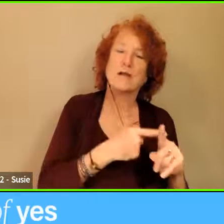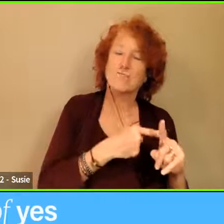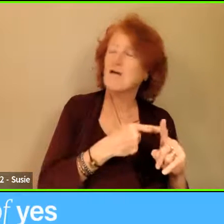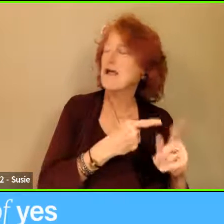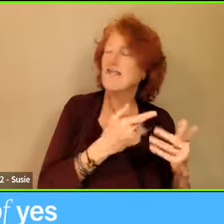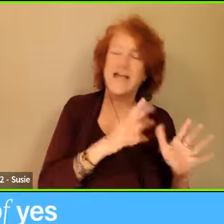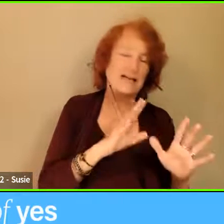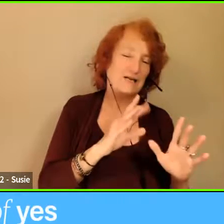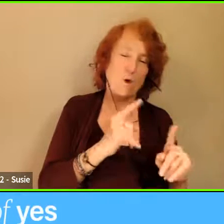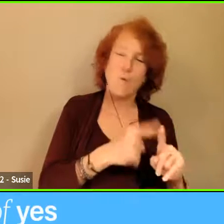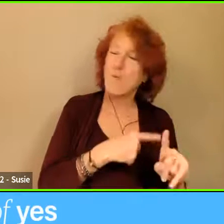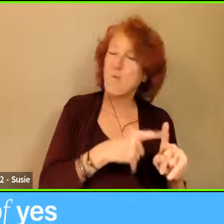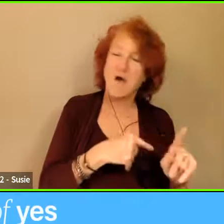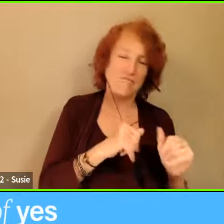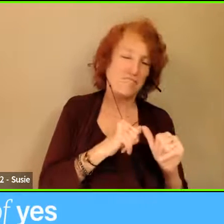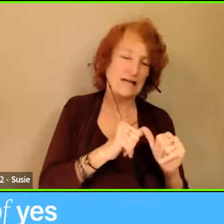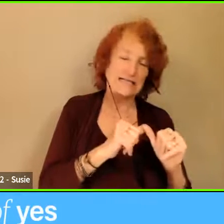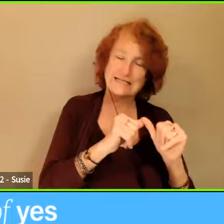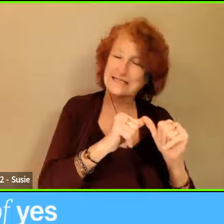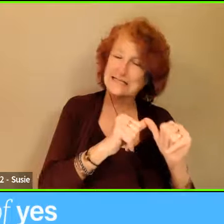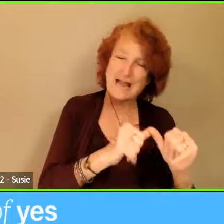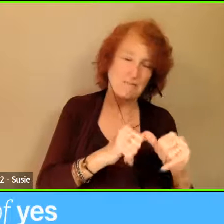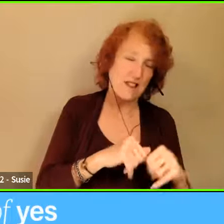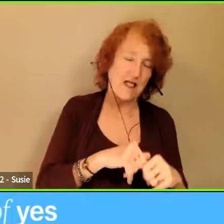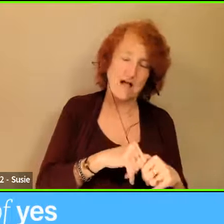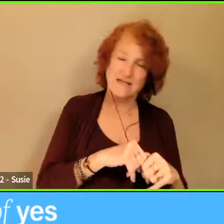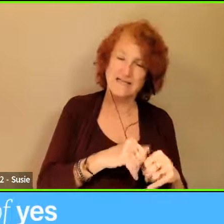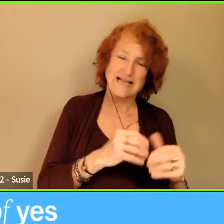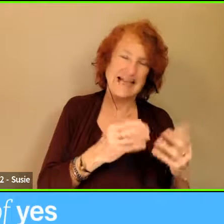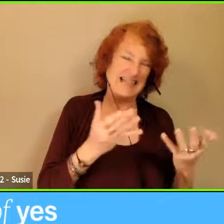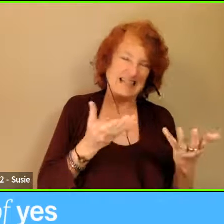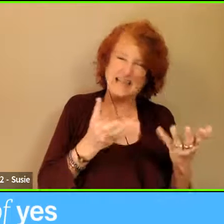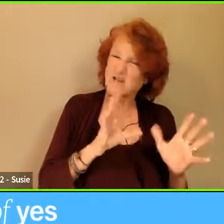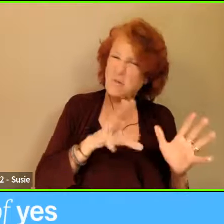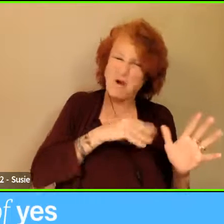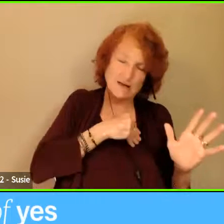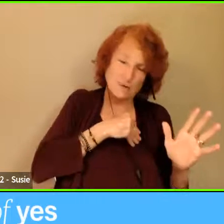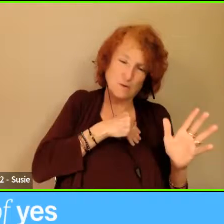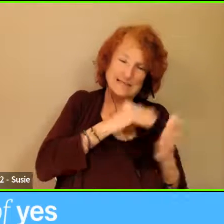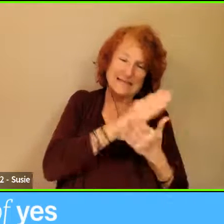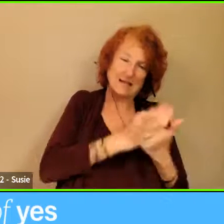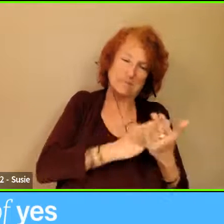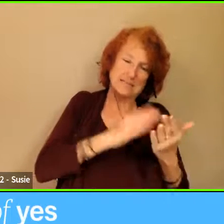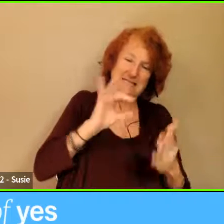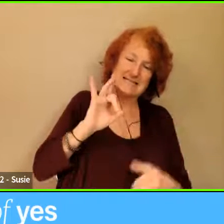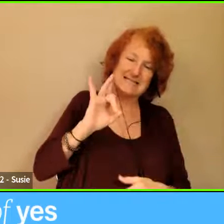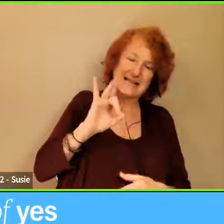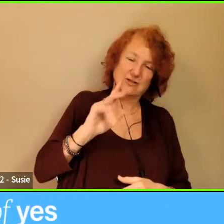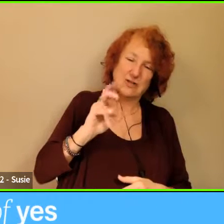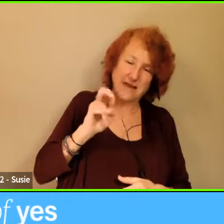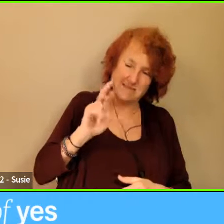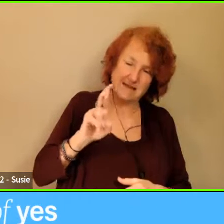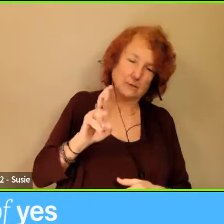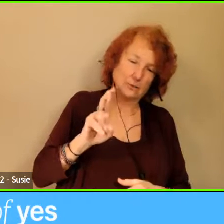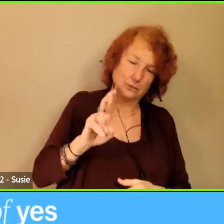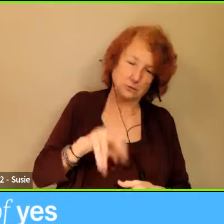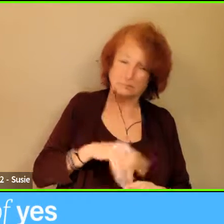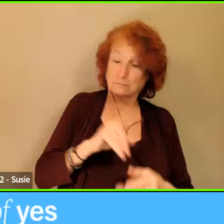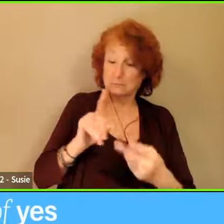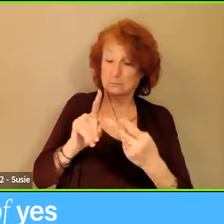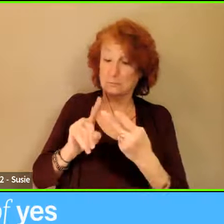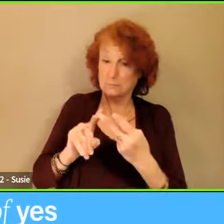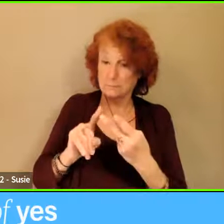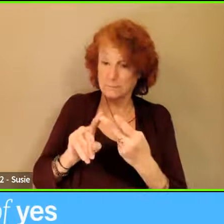rent and they don't want to take the Section 8 vouchers? That's my first question. And my second question is,